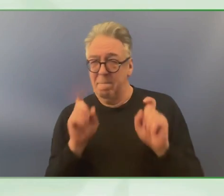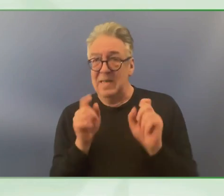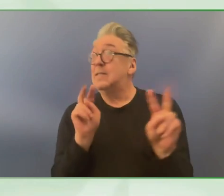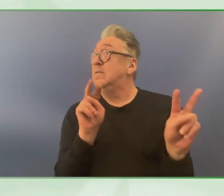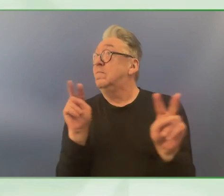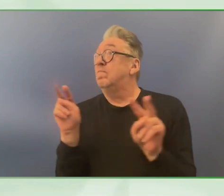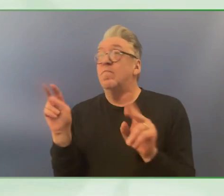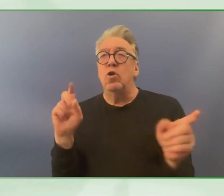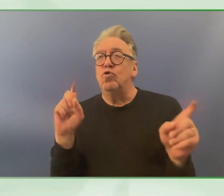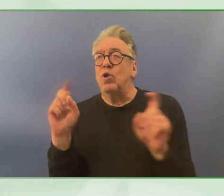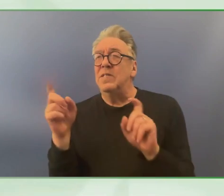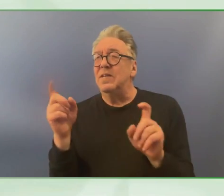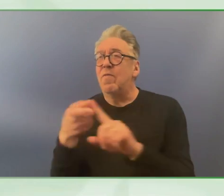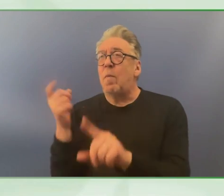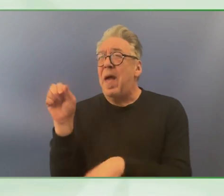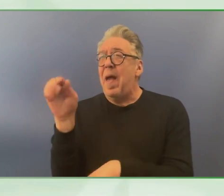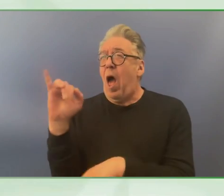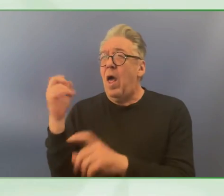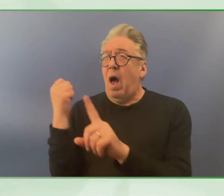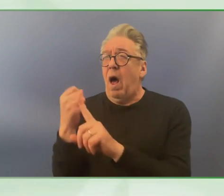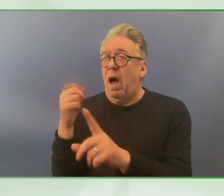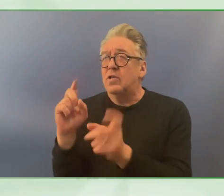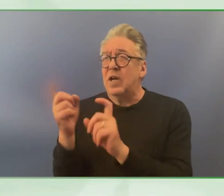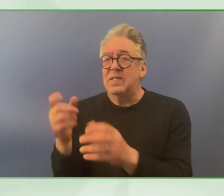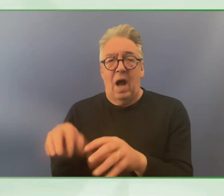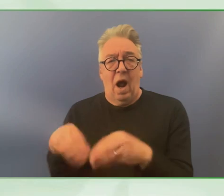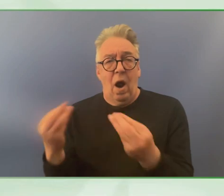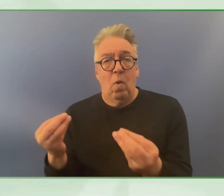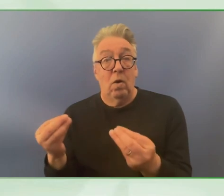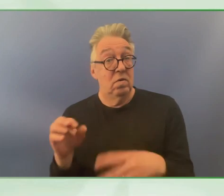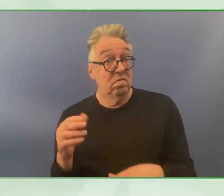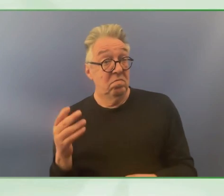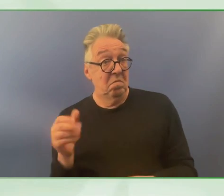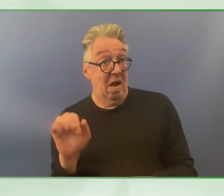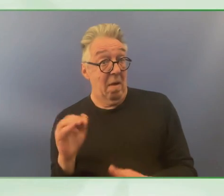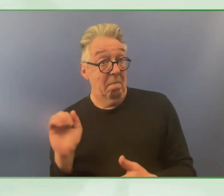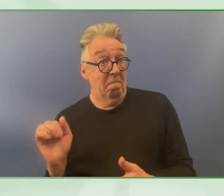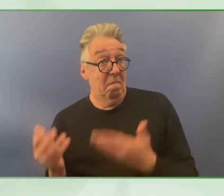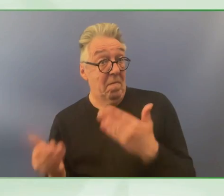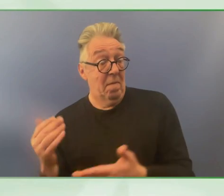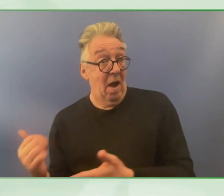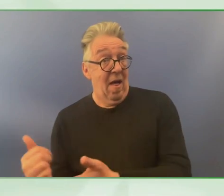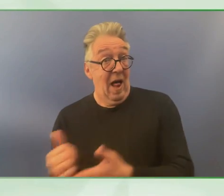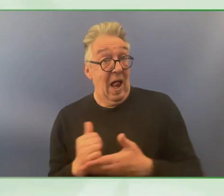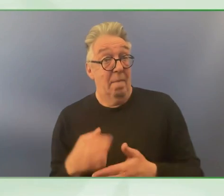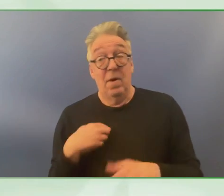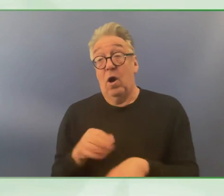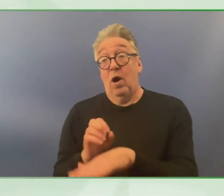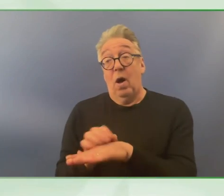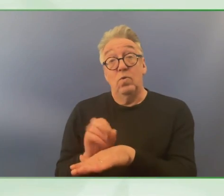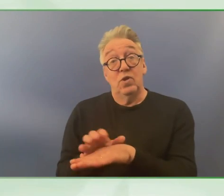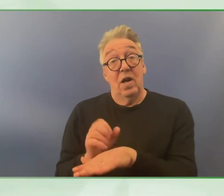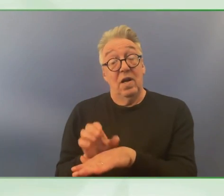the AI, yes, because it could be also helpful tool for our counseling job, for example, and